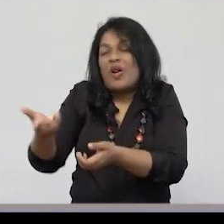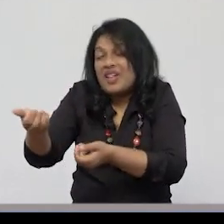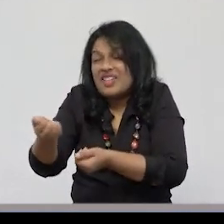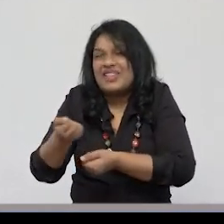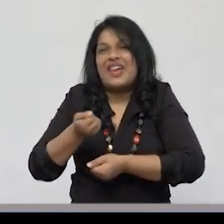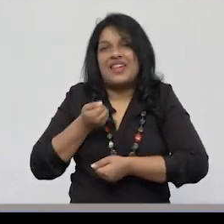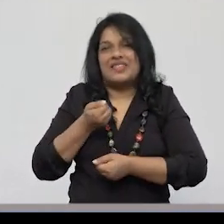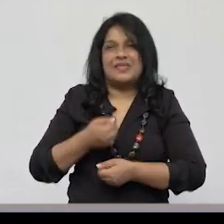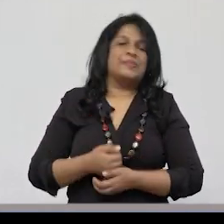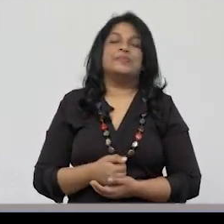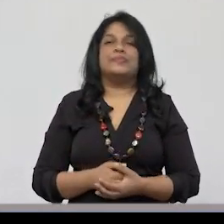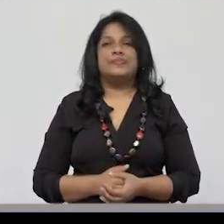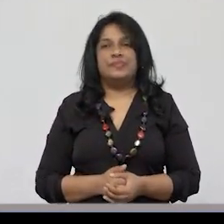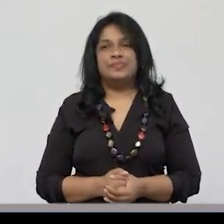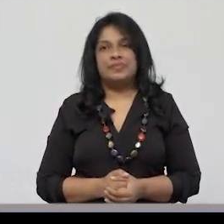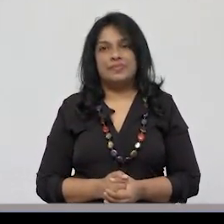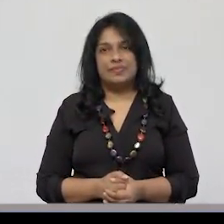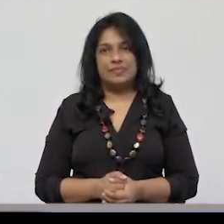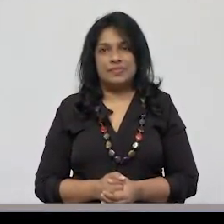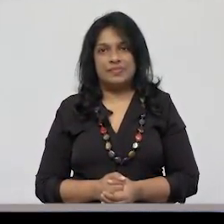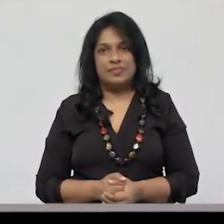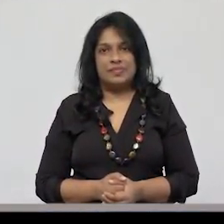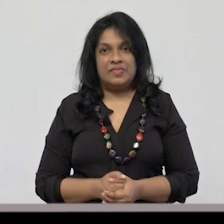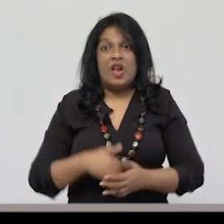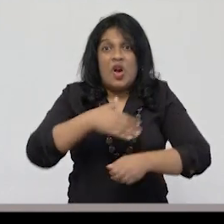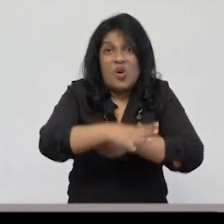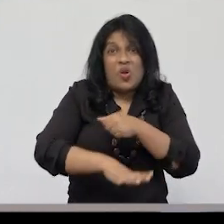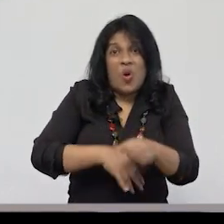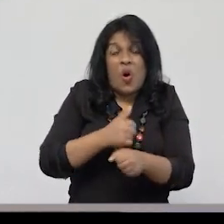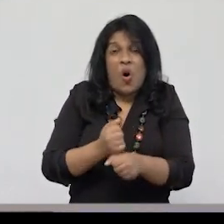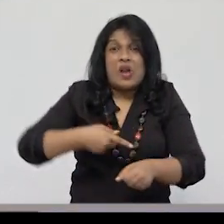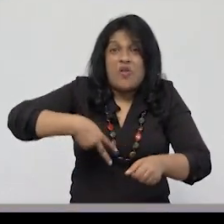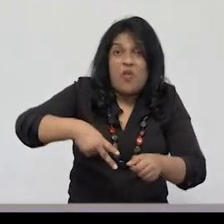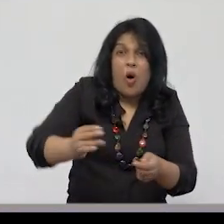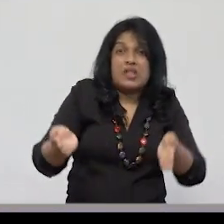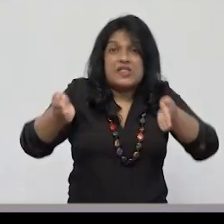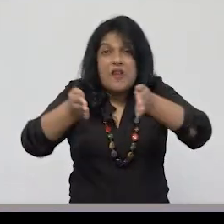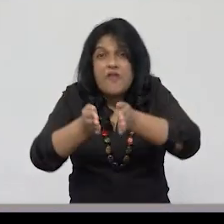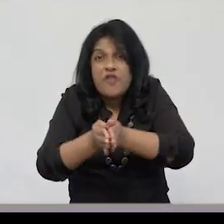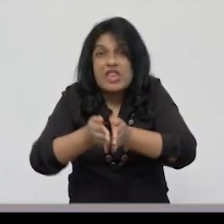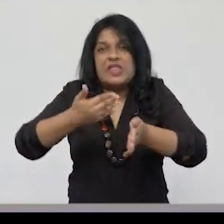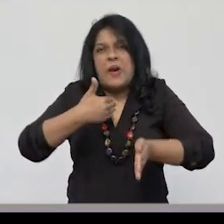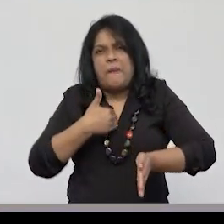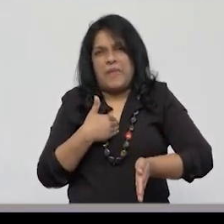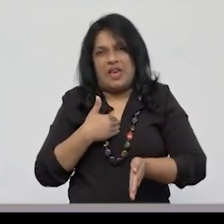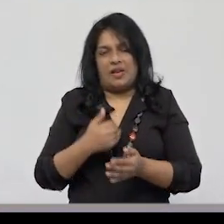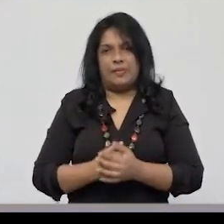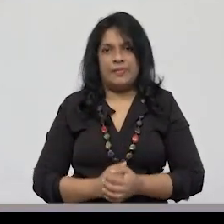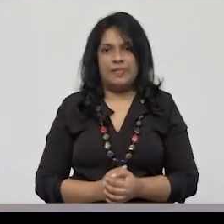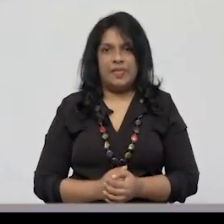only burden God has in this partnership is me. Do you get it? Your faces, I can't say